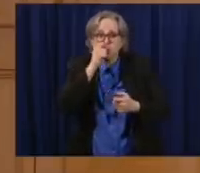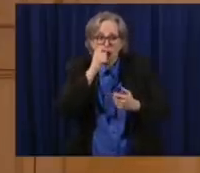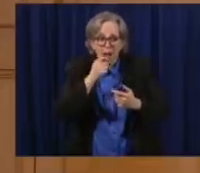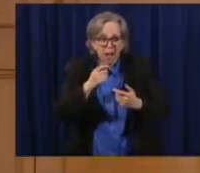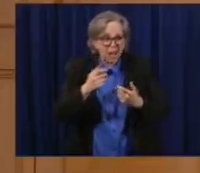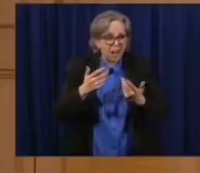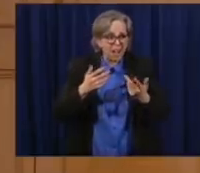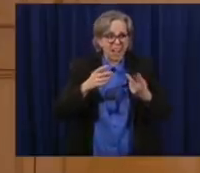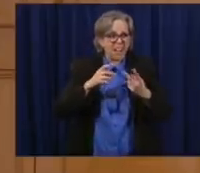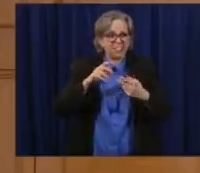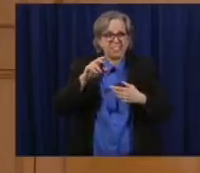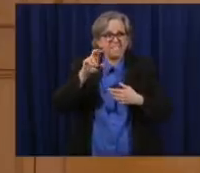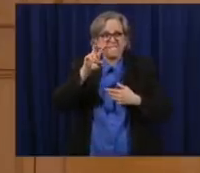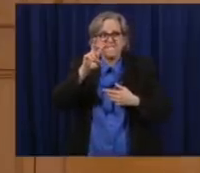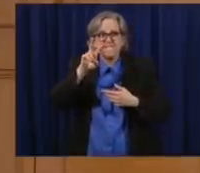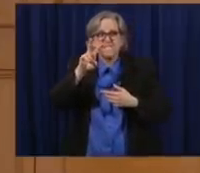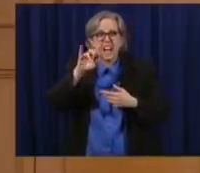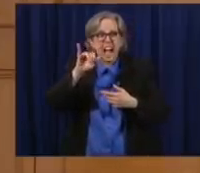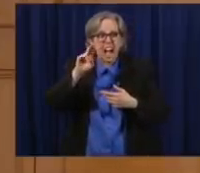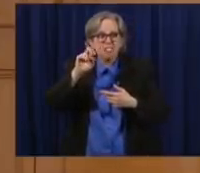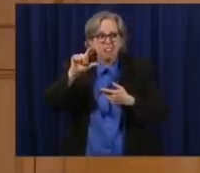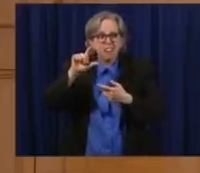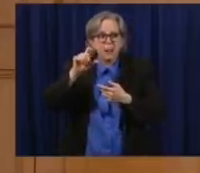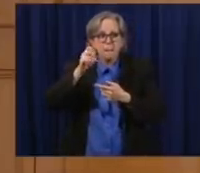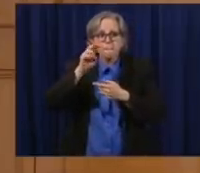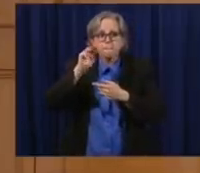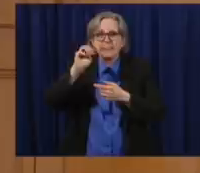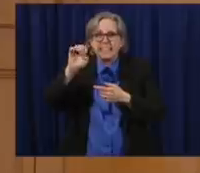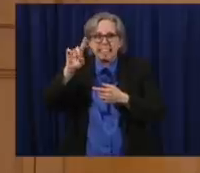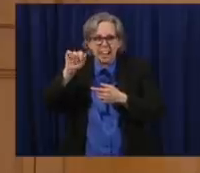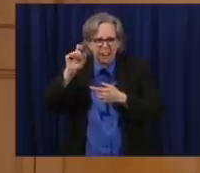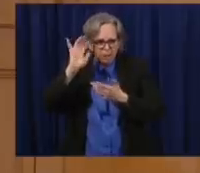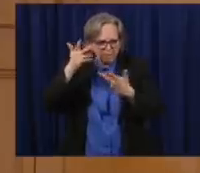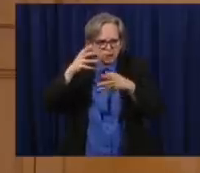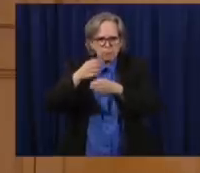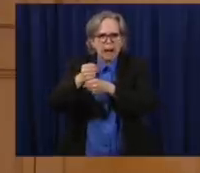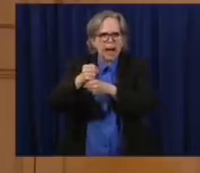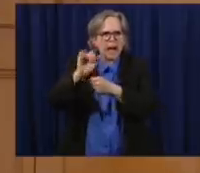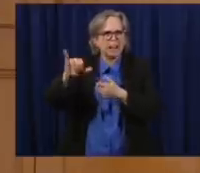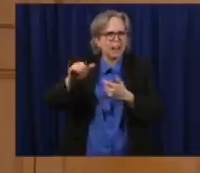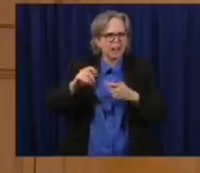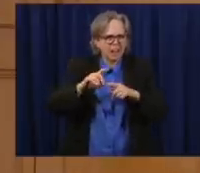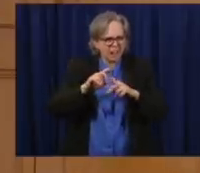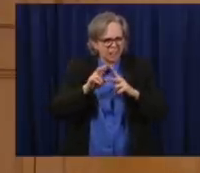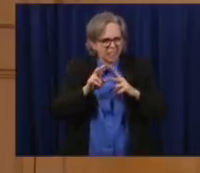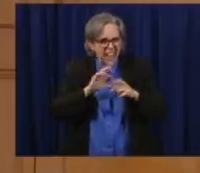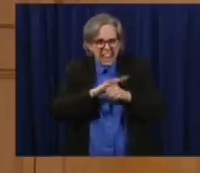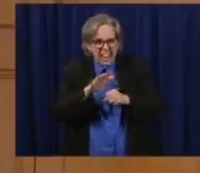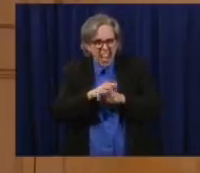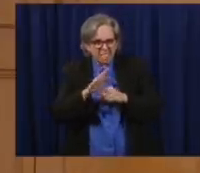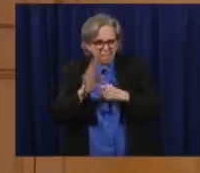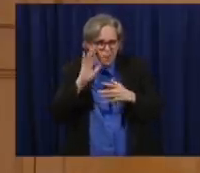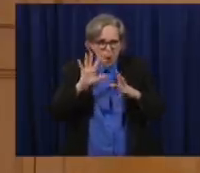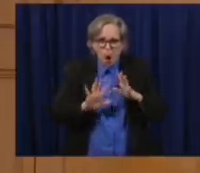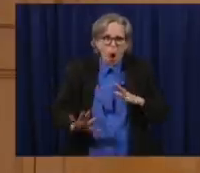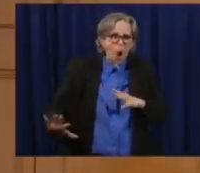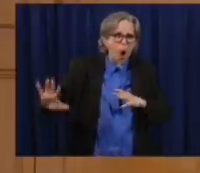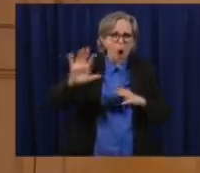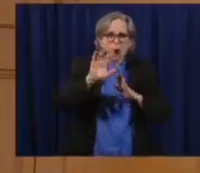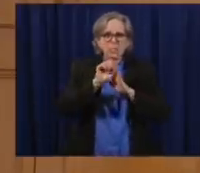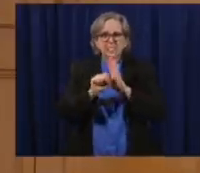media that you put the tube in. But doing it on a scaled way is really a solution that this